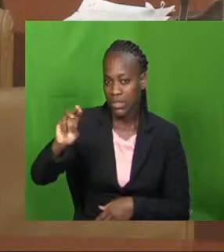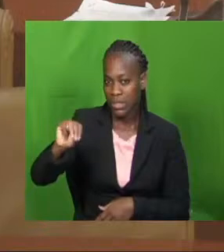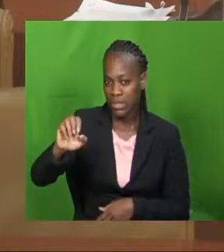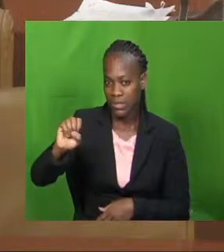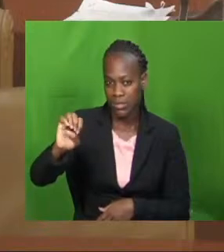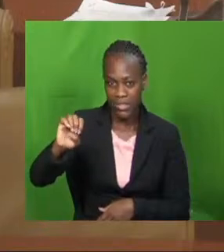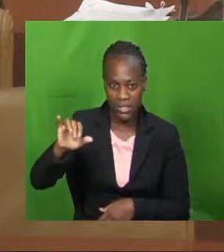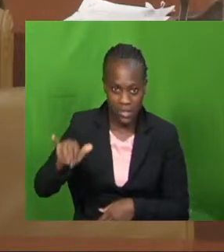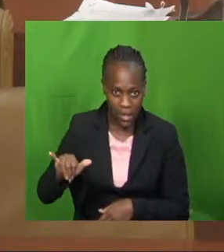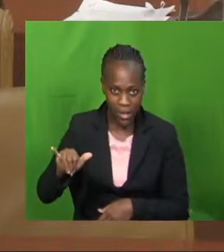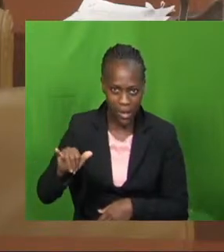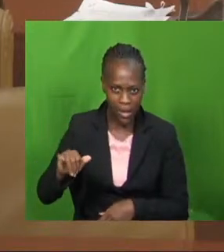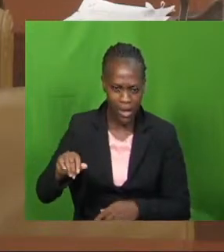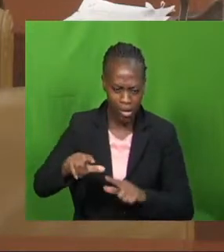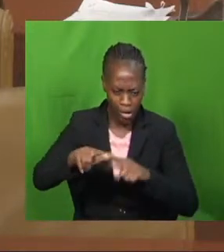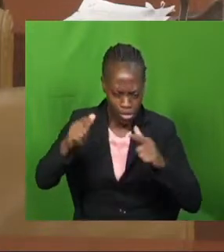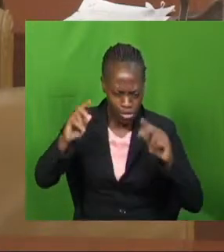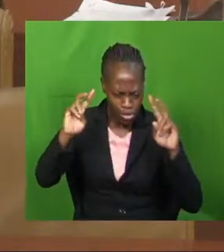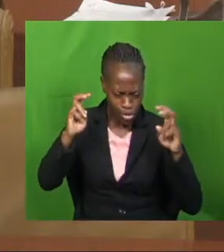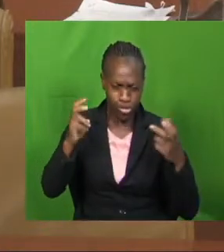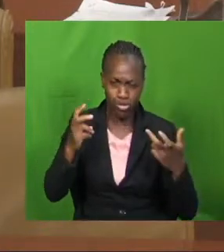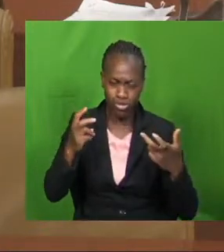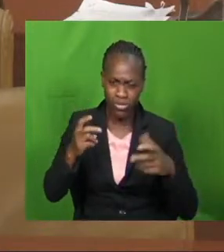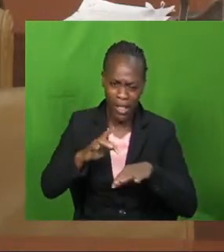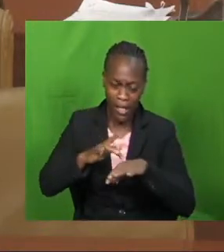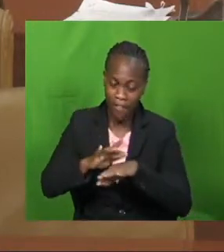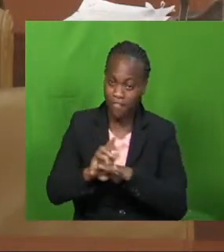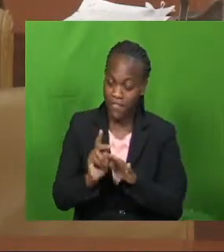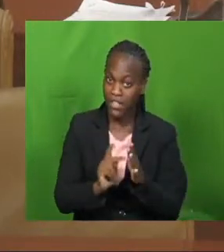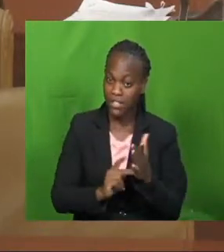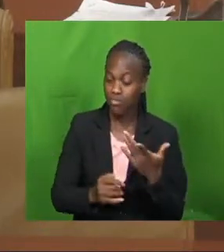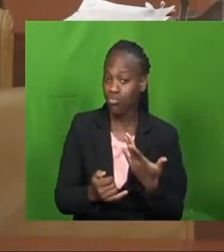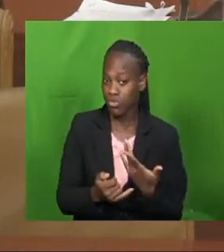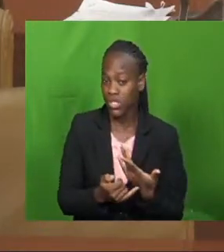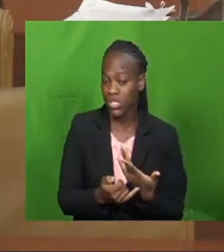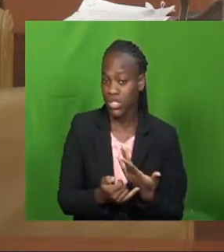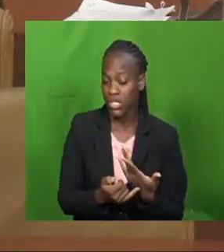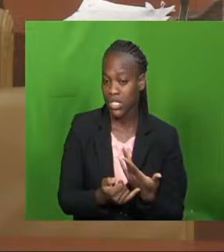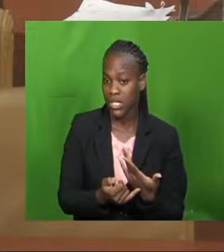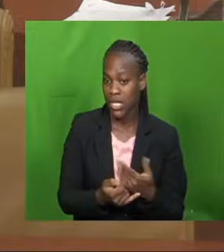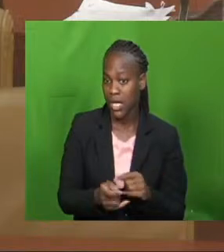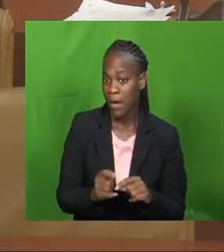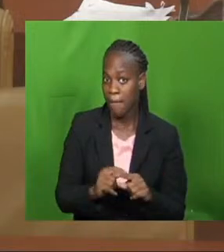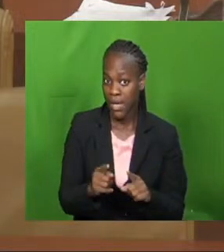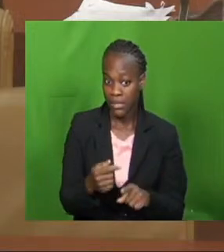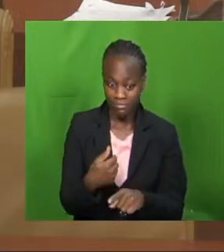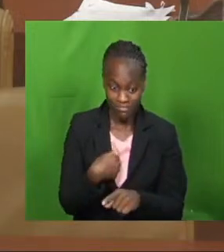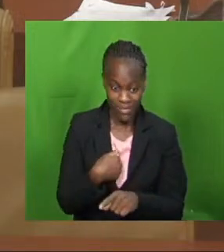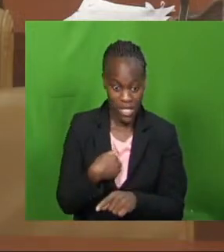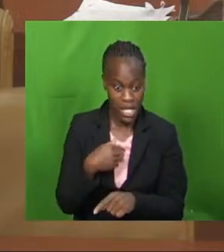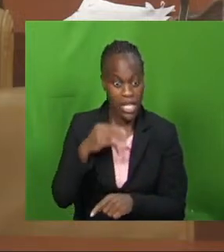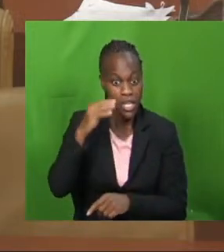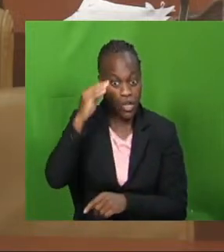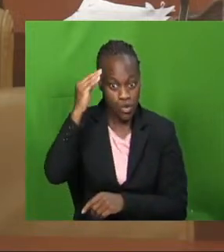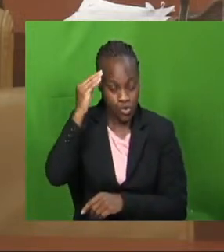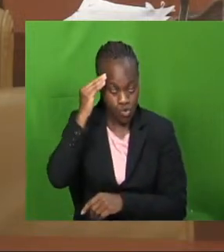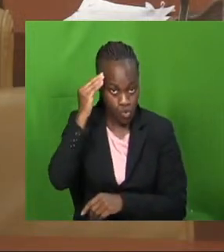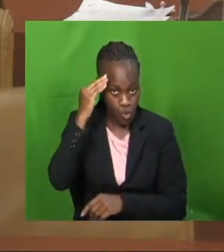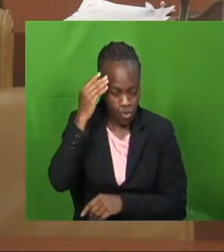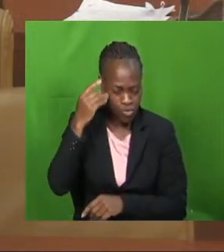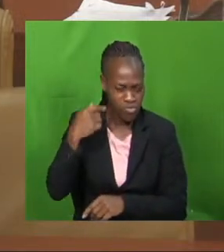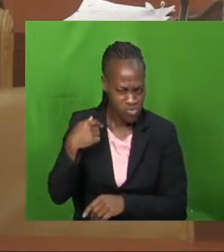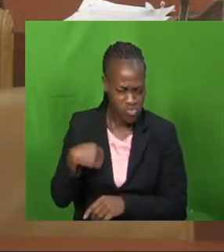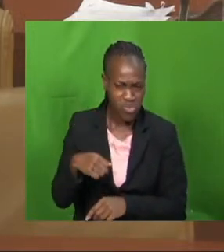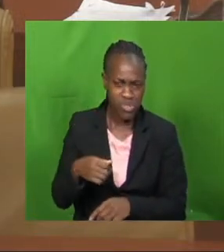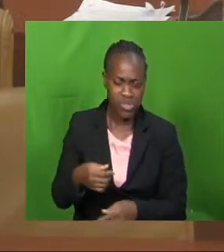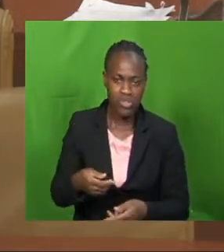major problem that has affected this project. But Mr. Speaker, to the best of my knowledge, we have been working on them and we've